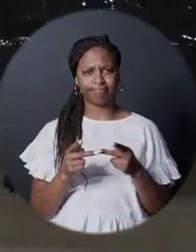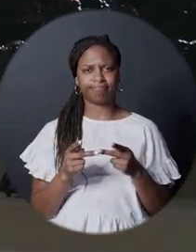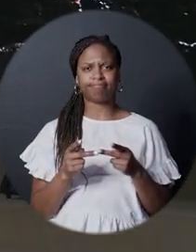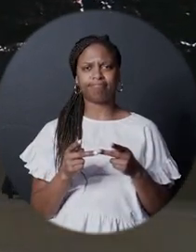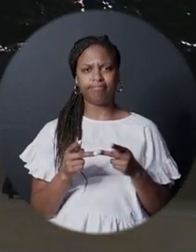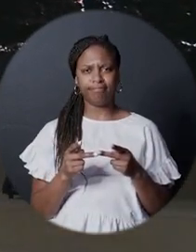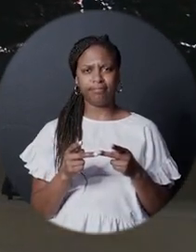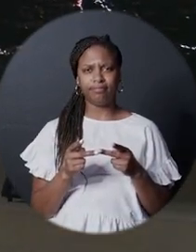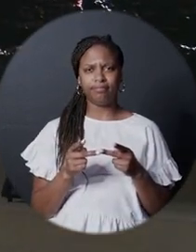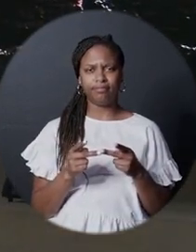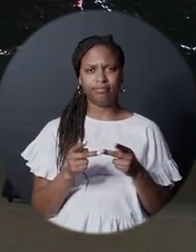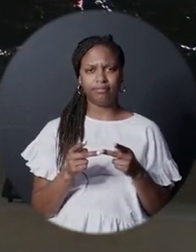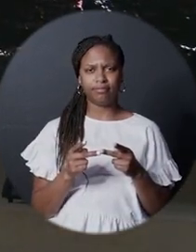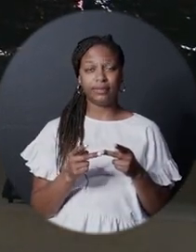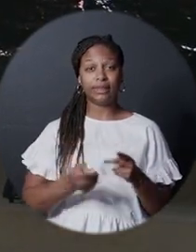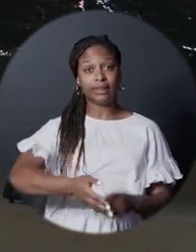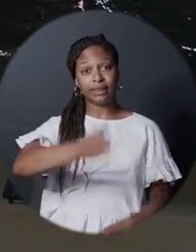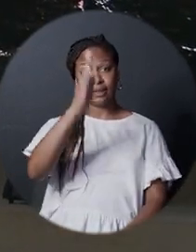position.